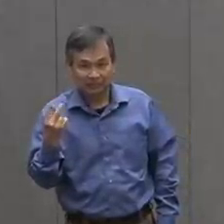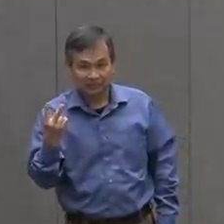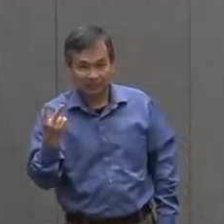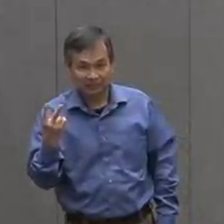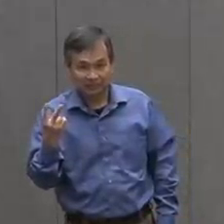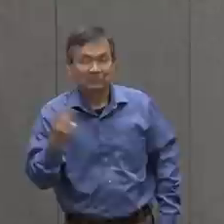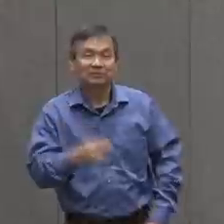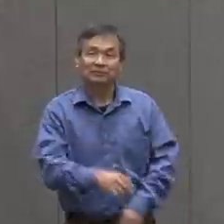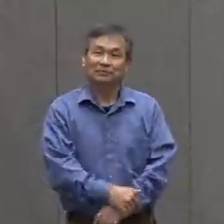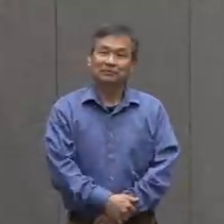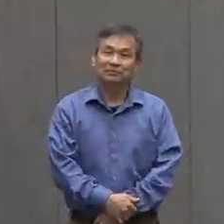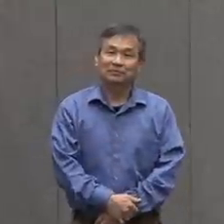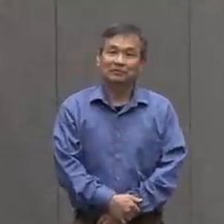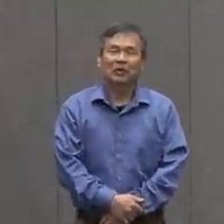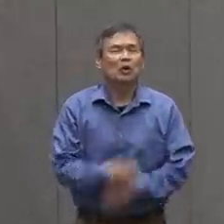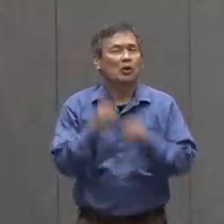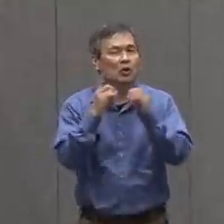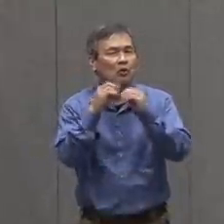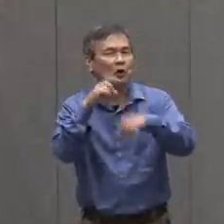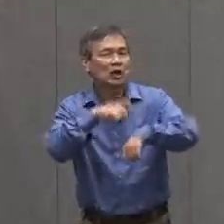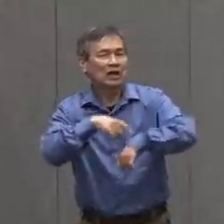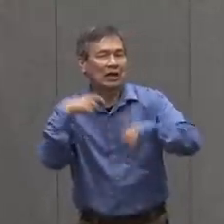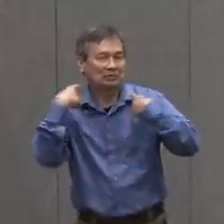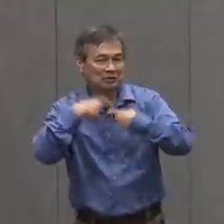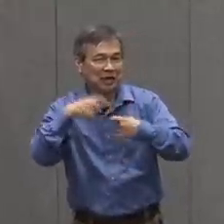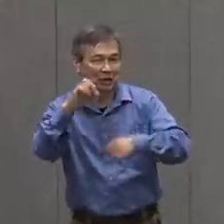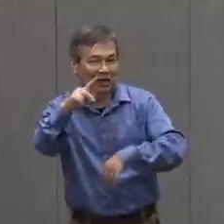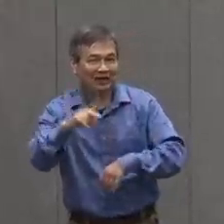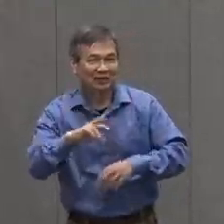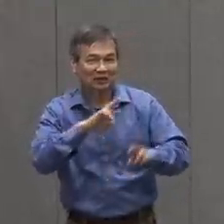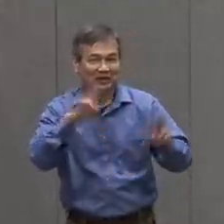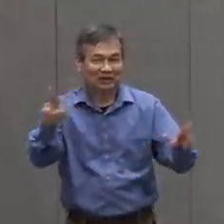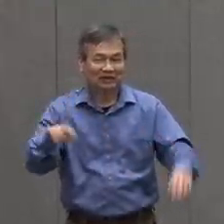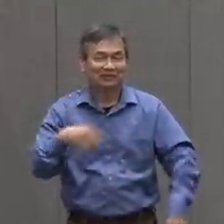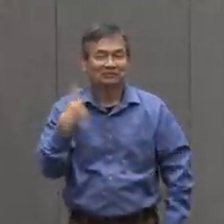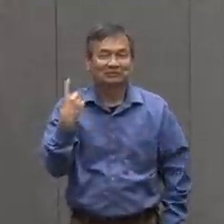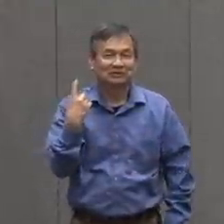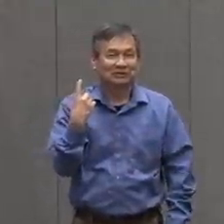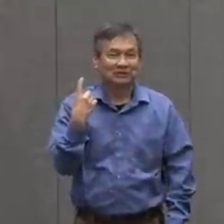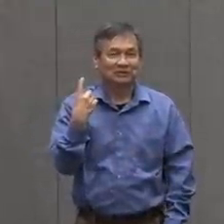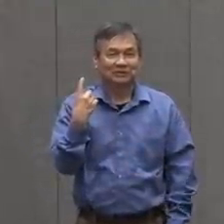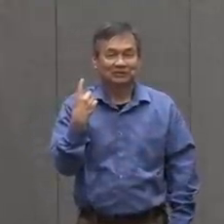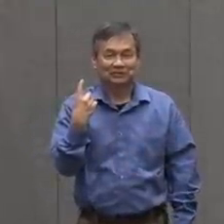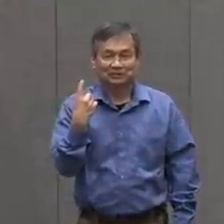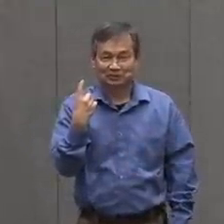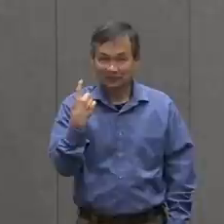12. Let's do that one more time in Spanish. Ready? Uno.